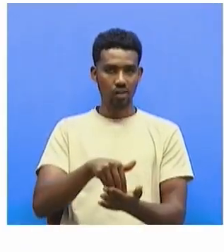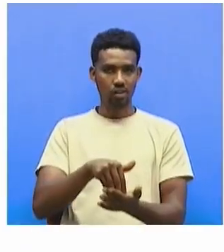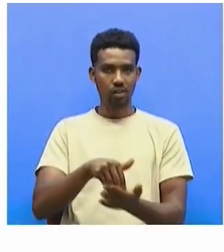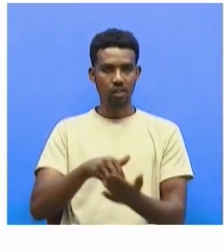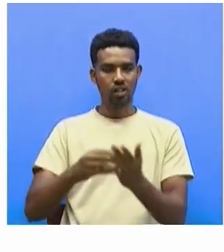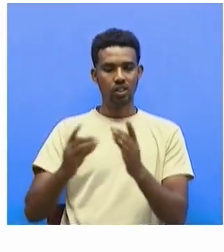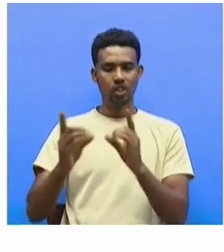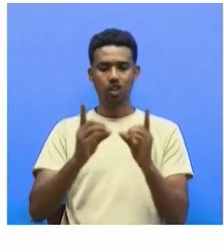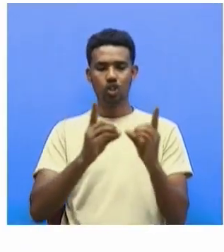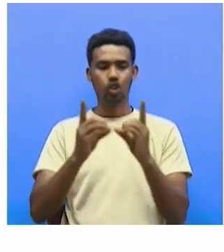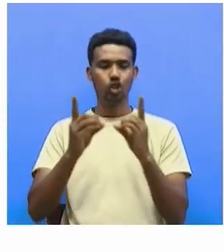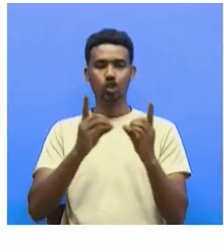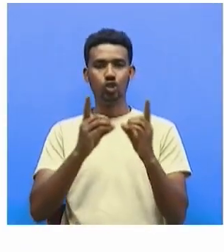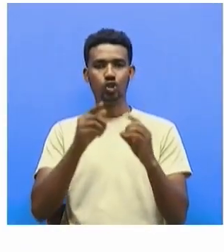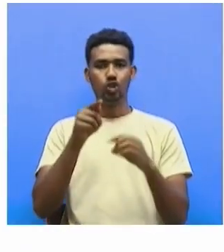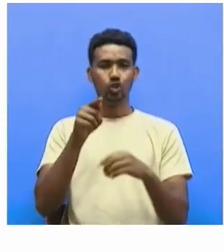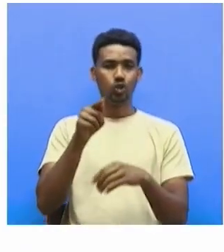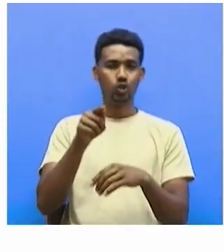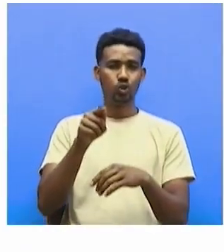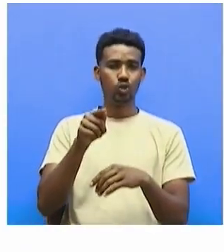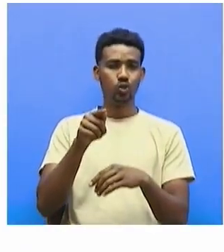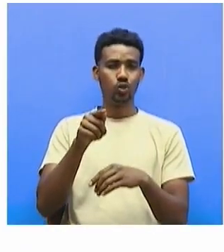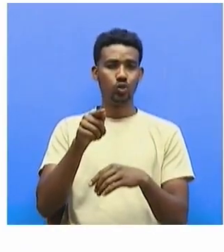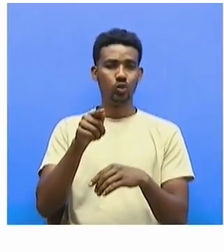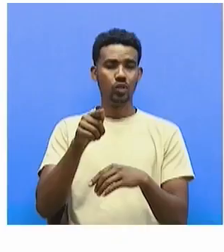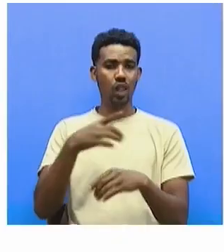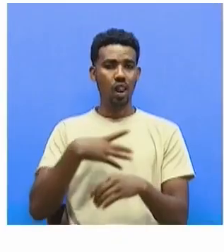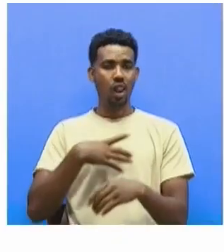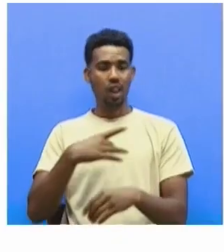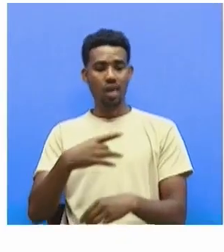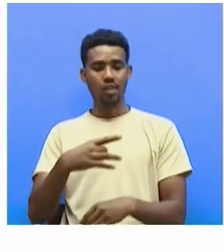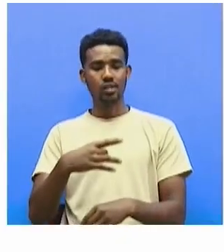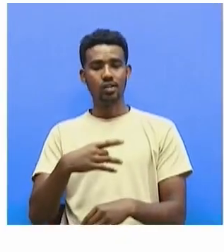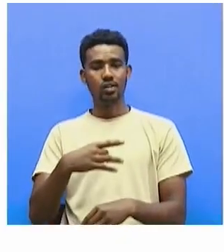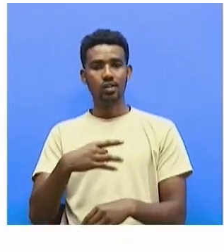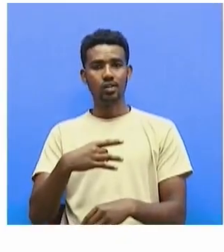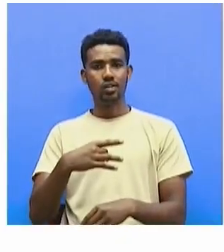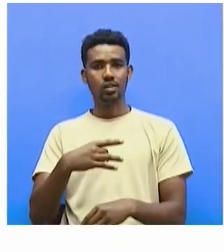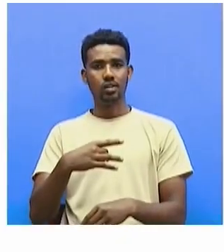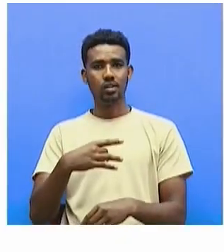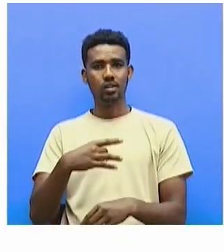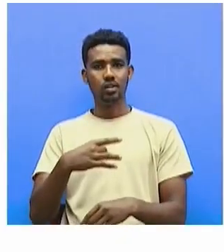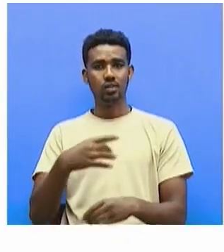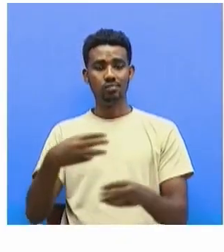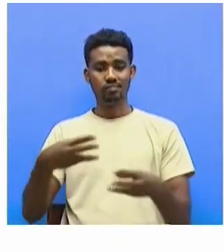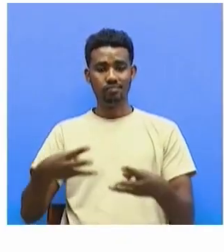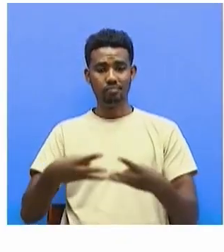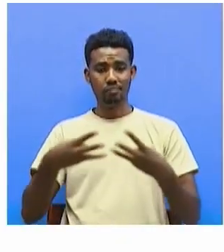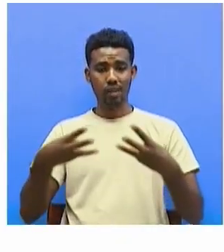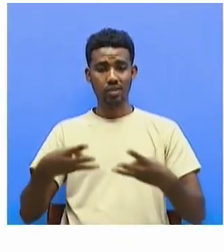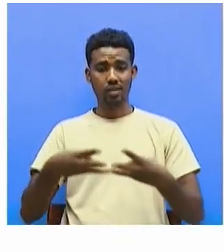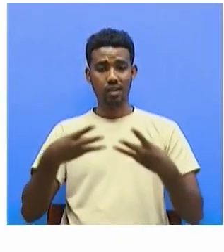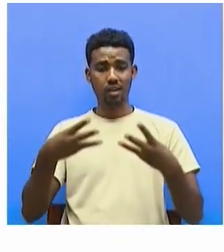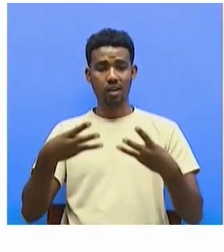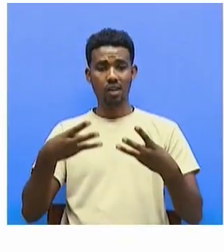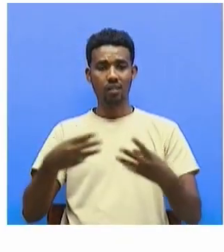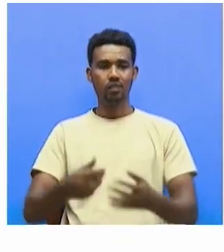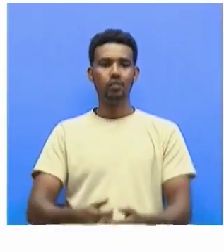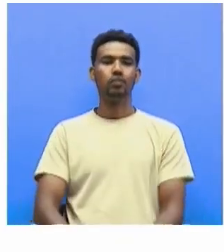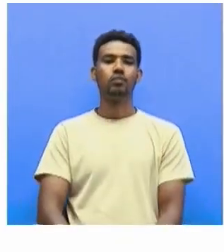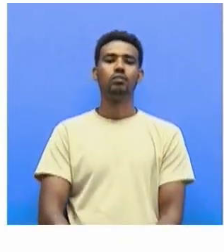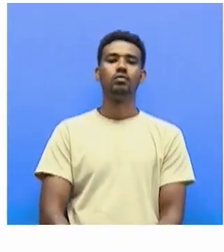Do you like pasta?